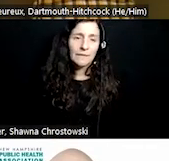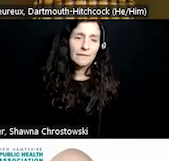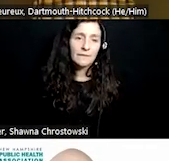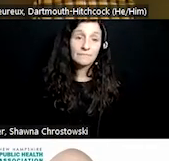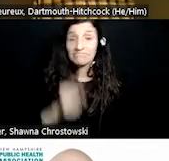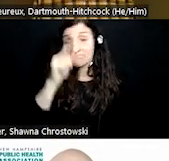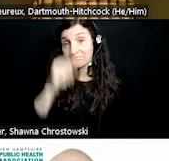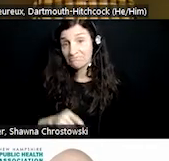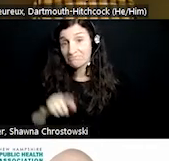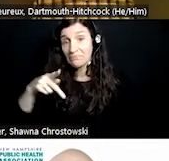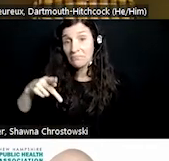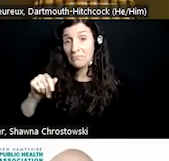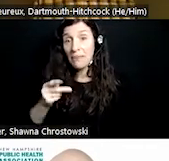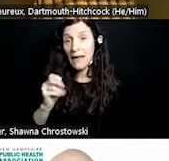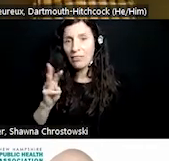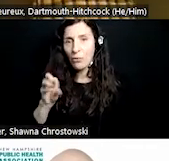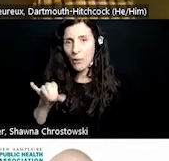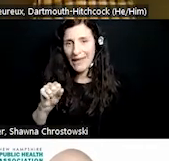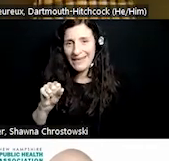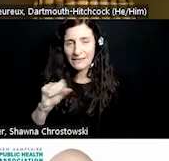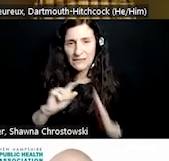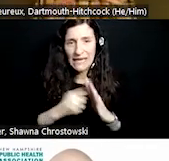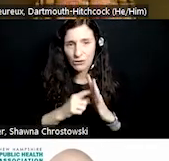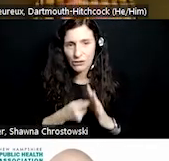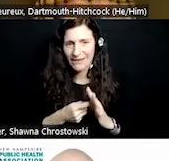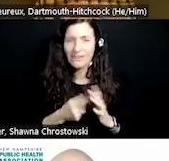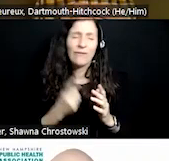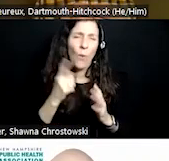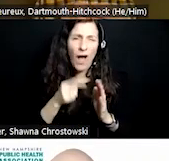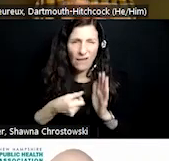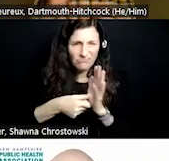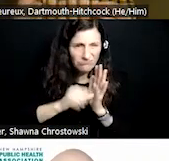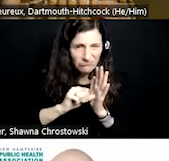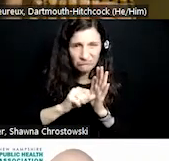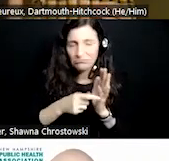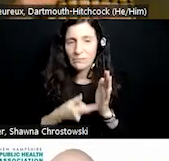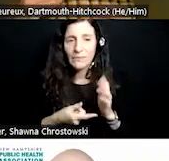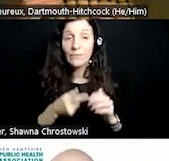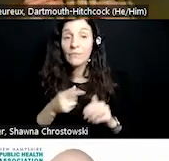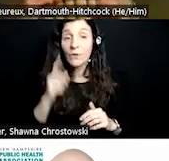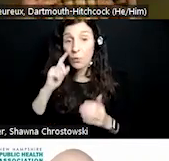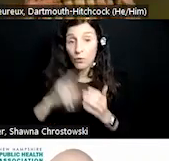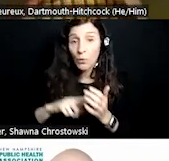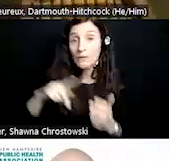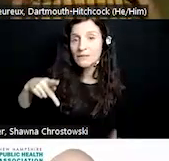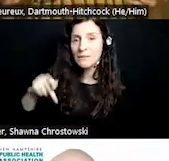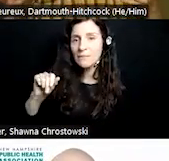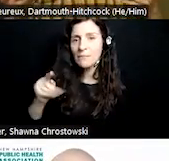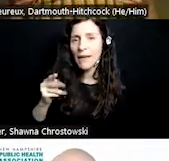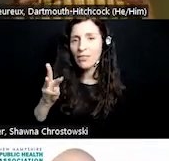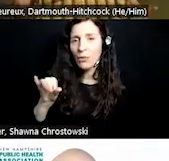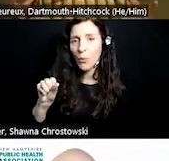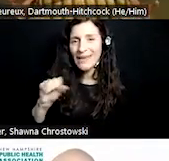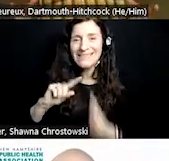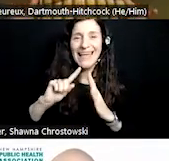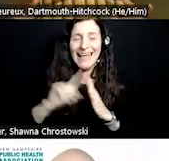These are the pathways initiated. You'll notice, the only thing I really wanted to point out here is that you'll notice that the pathways initiated. So the goals